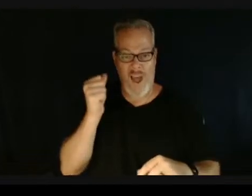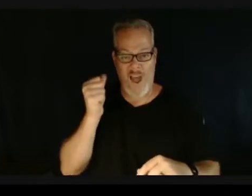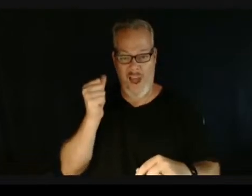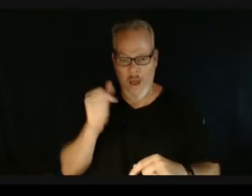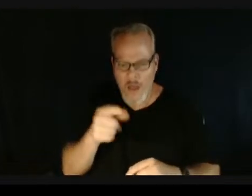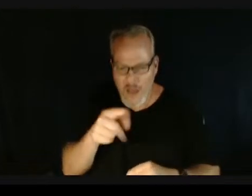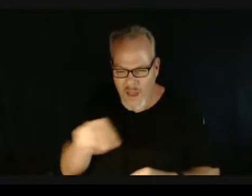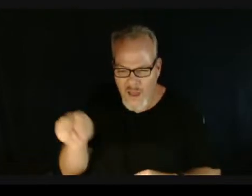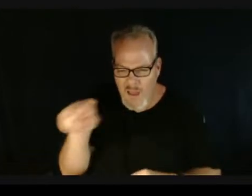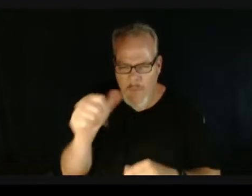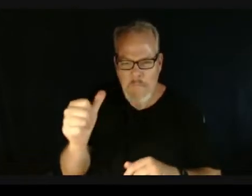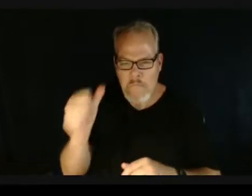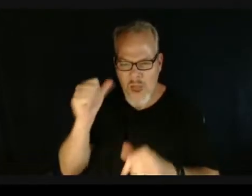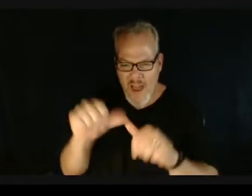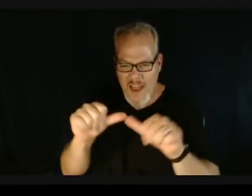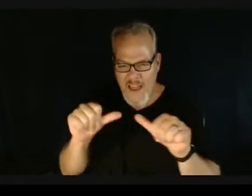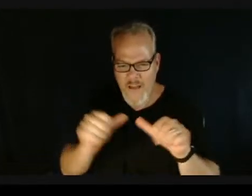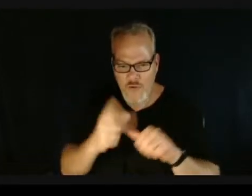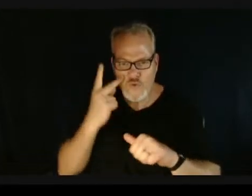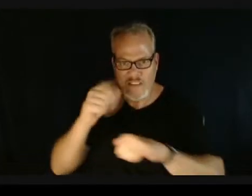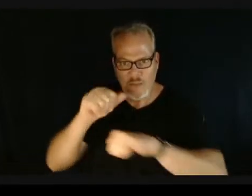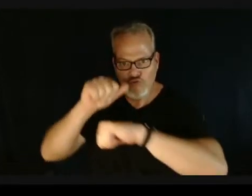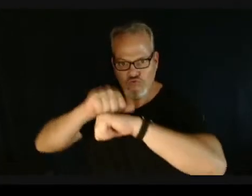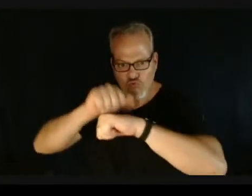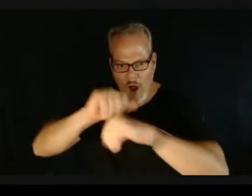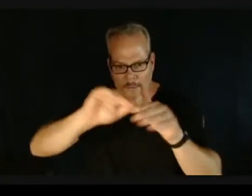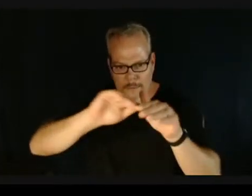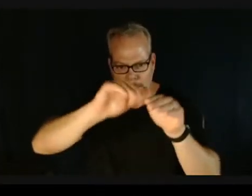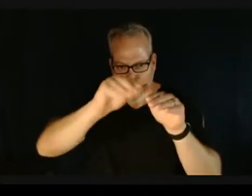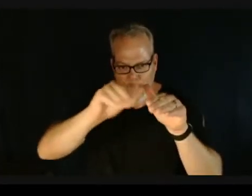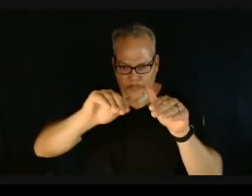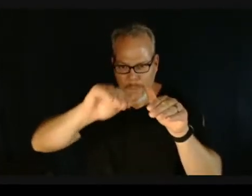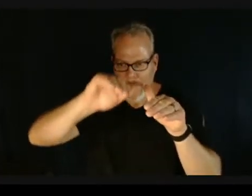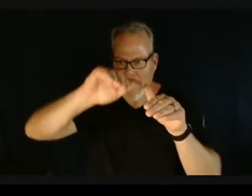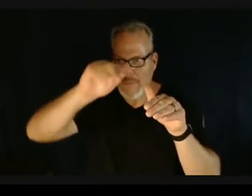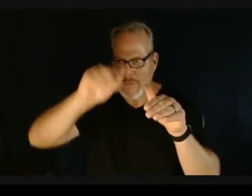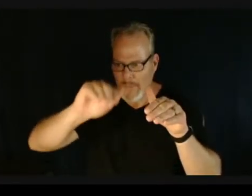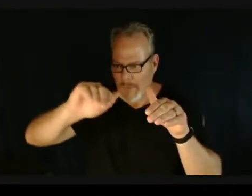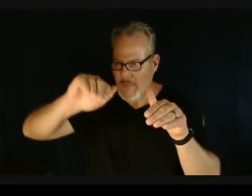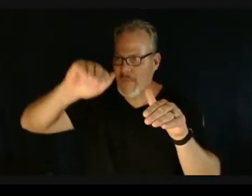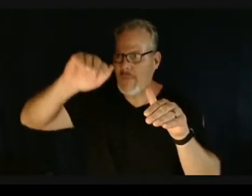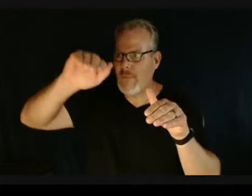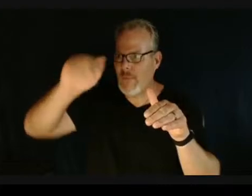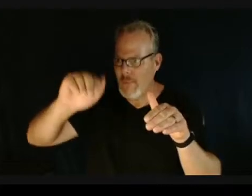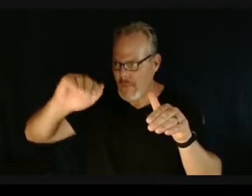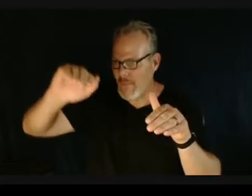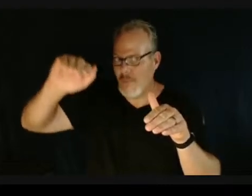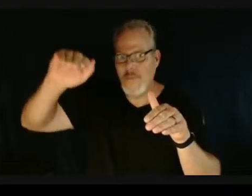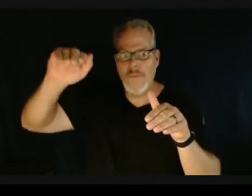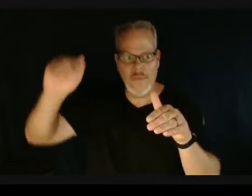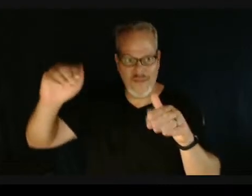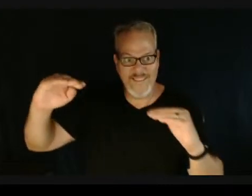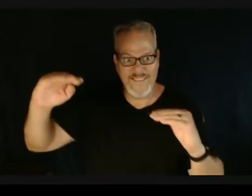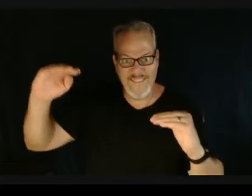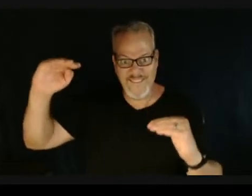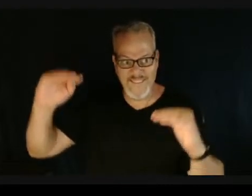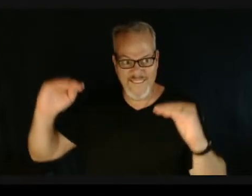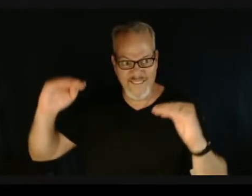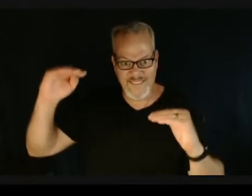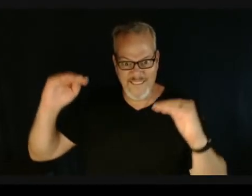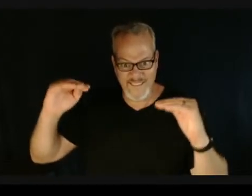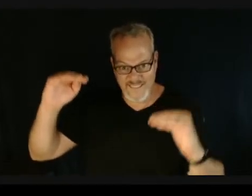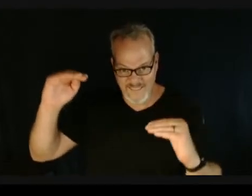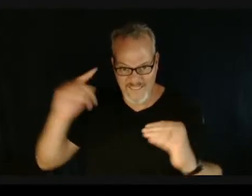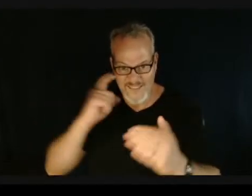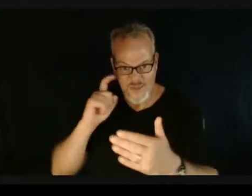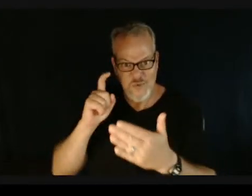And you can see these rocks for these steeper rock faces on the cliff, for example, right there, right? And note how